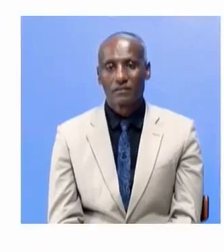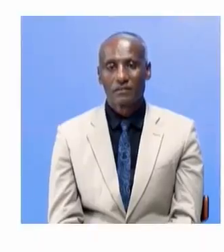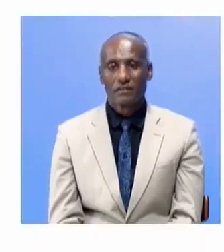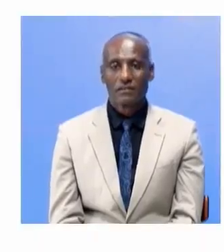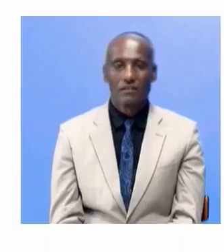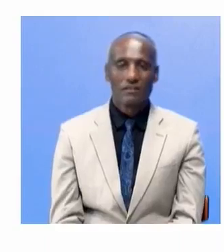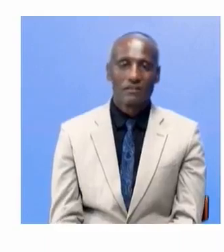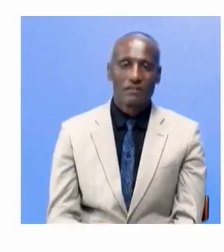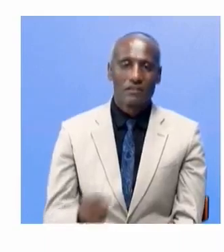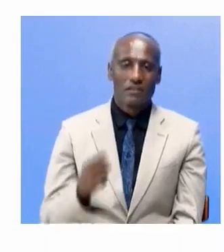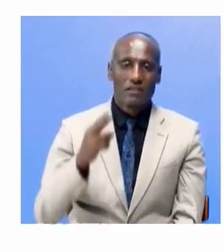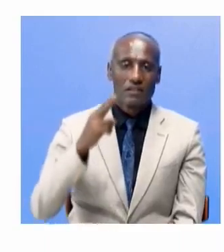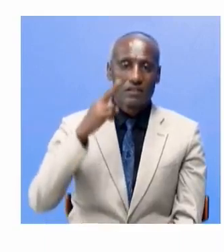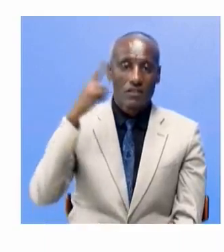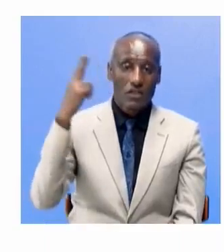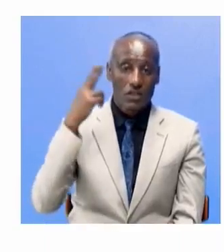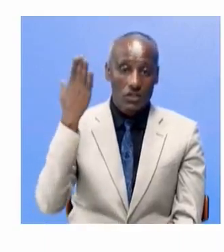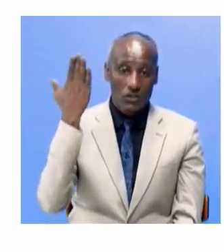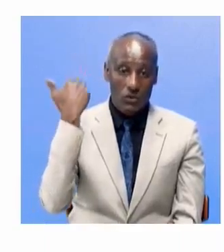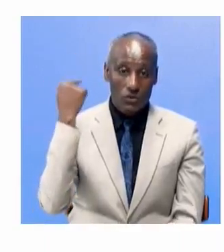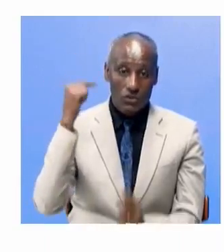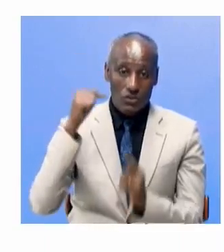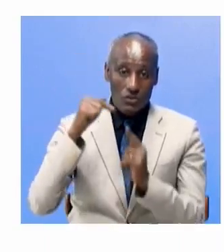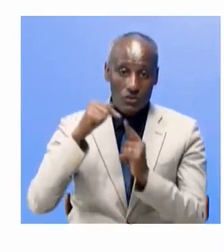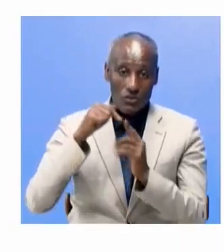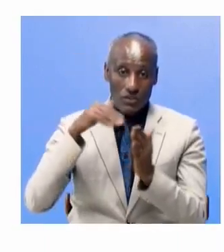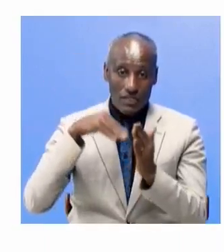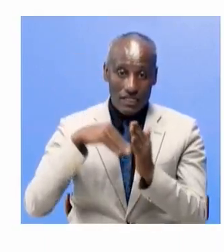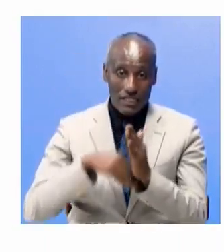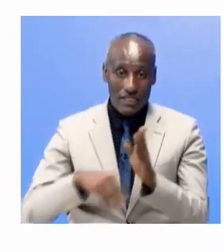Used to in